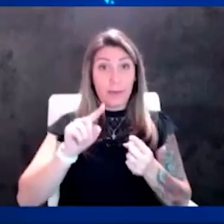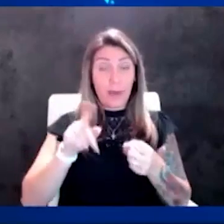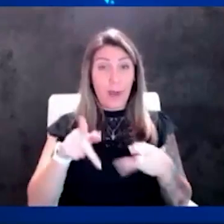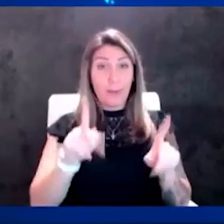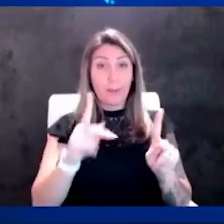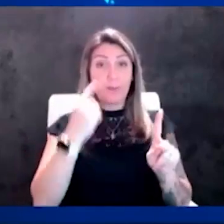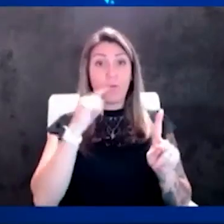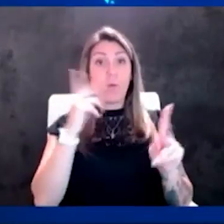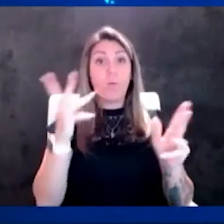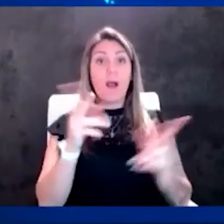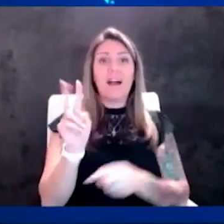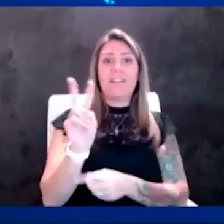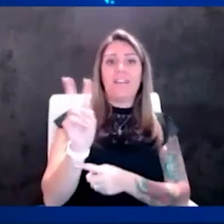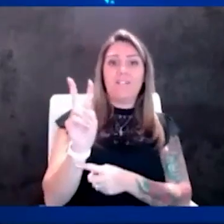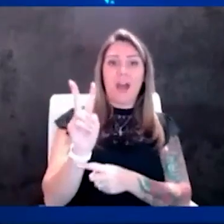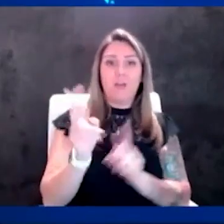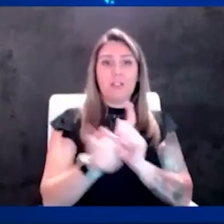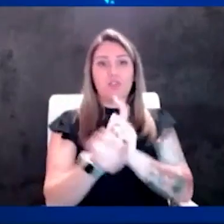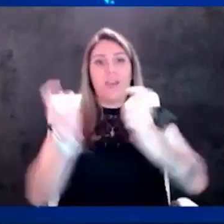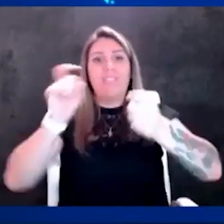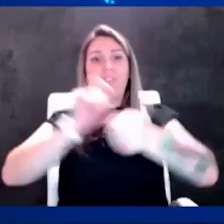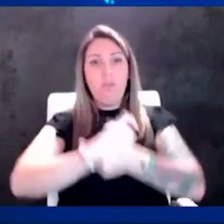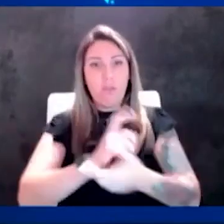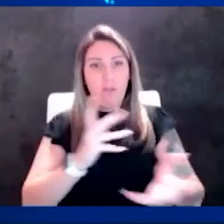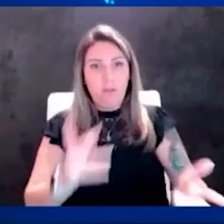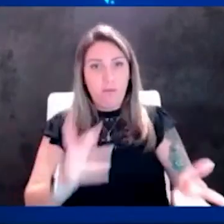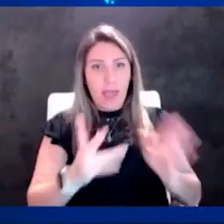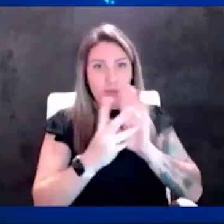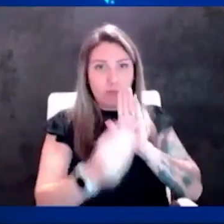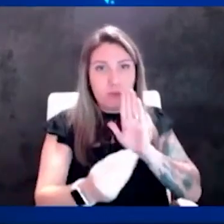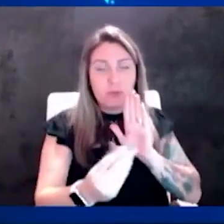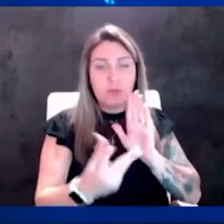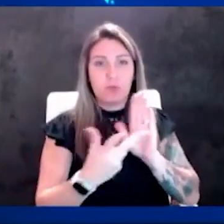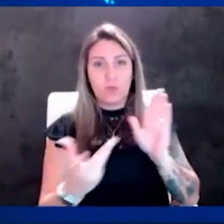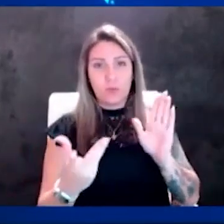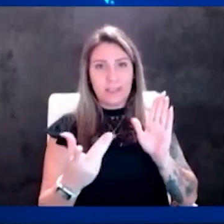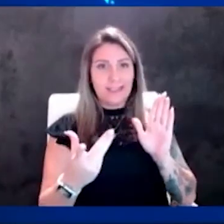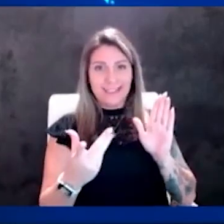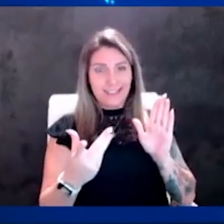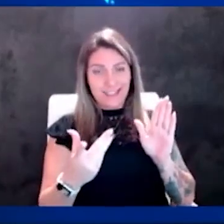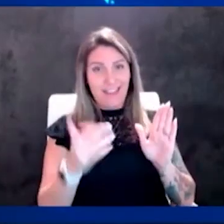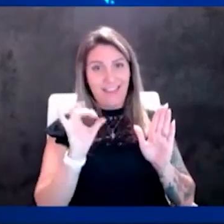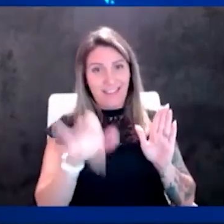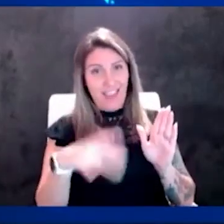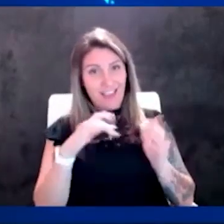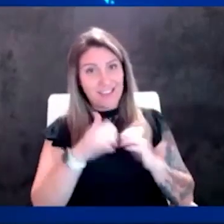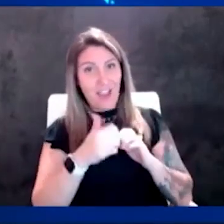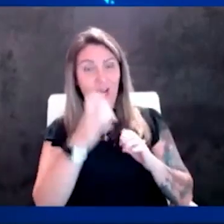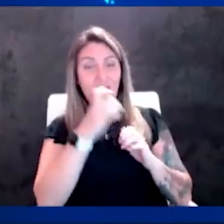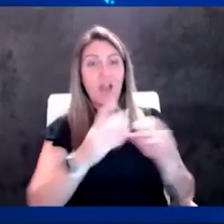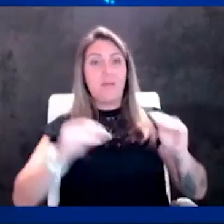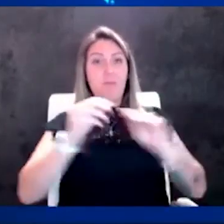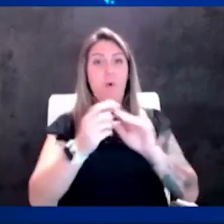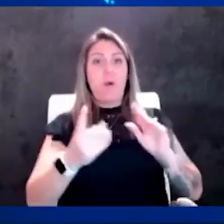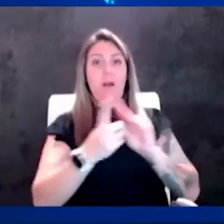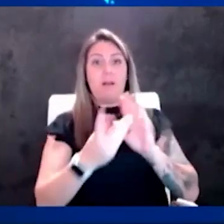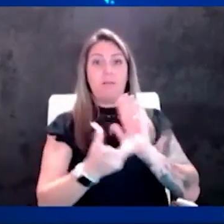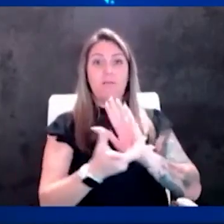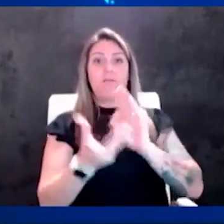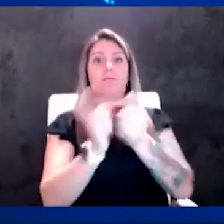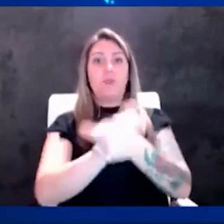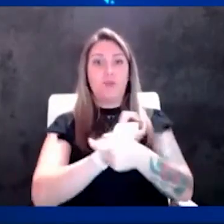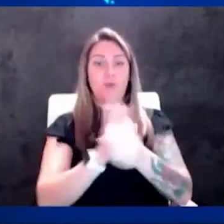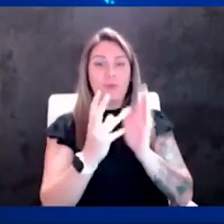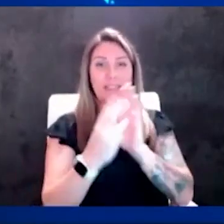to evolve, and it won't reproduce as much, and that's how we don't get more mutations. That's why it's so important to get so many people vaccinated,